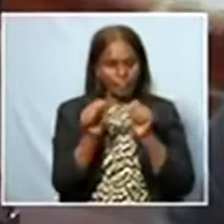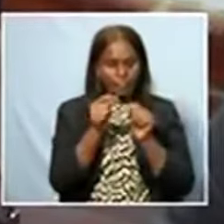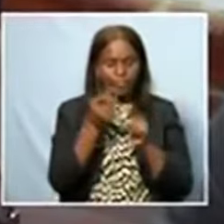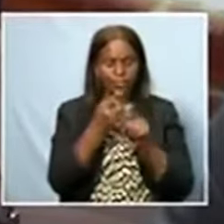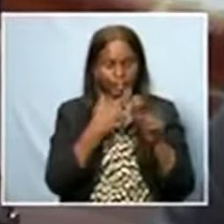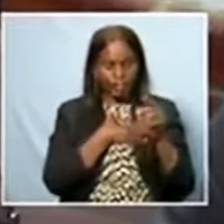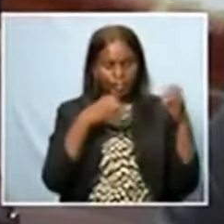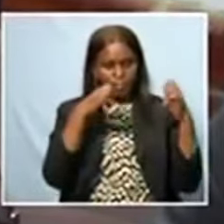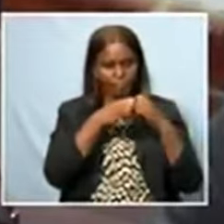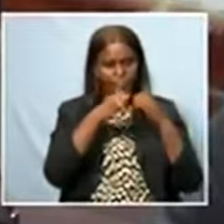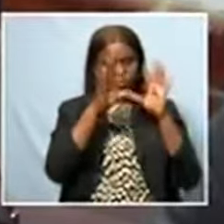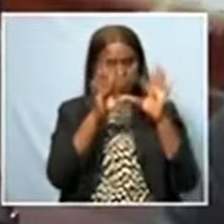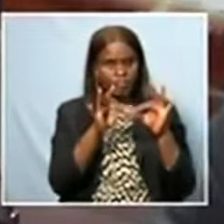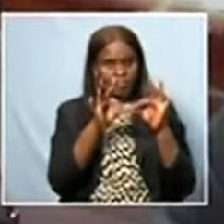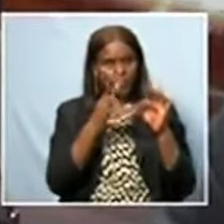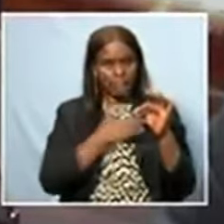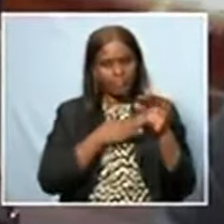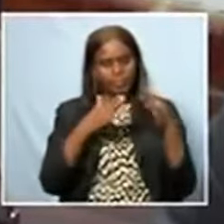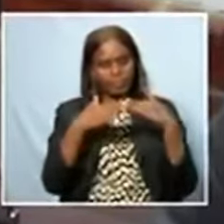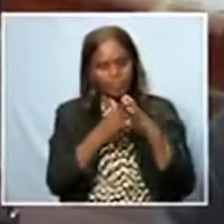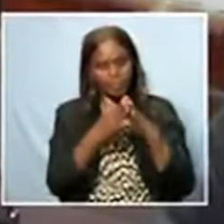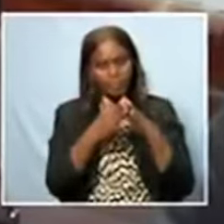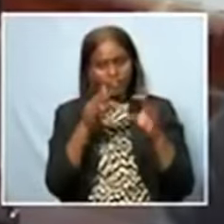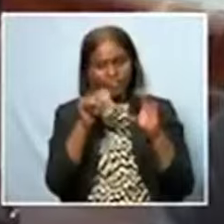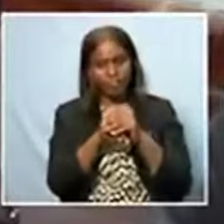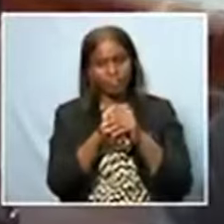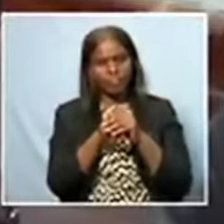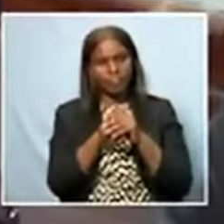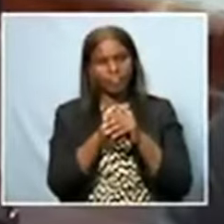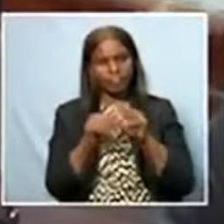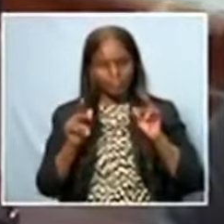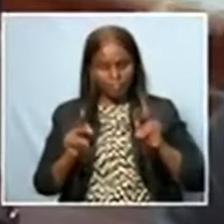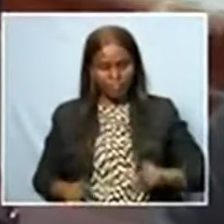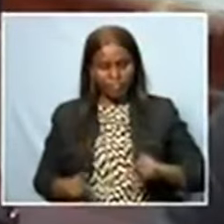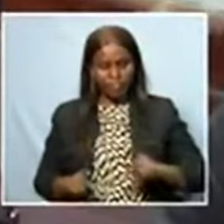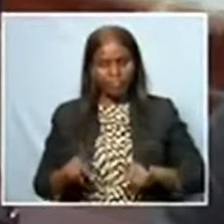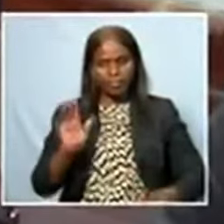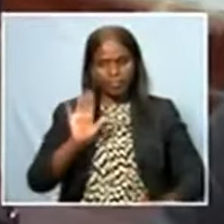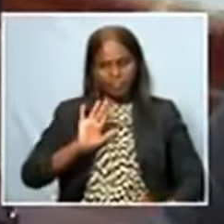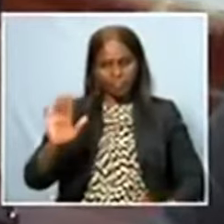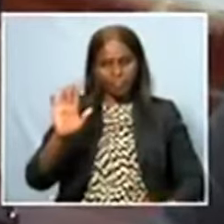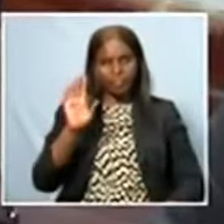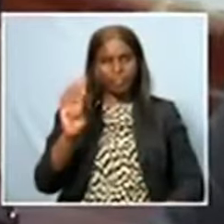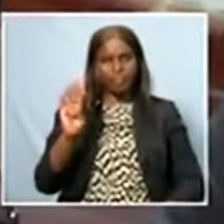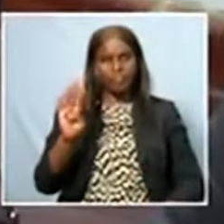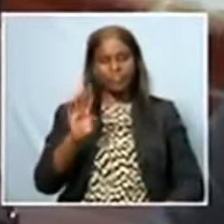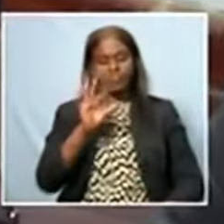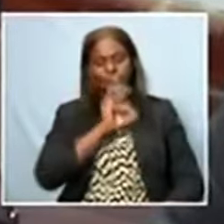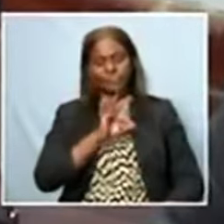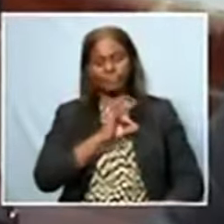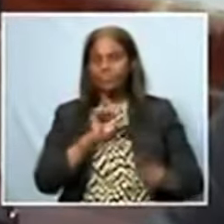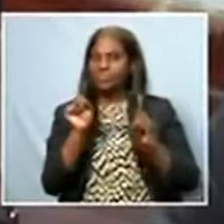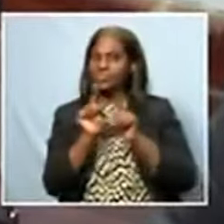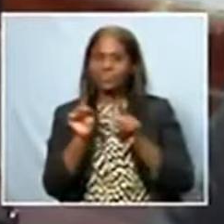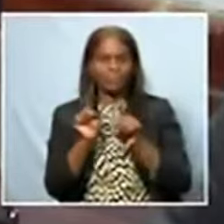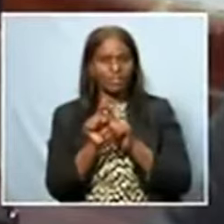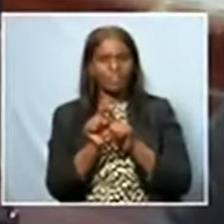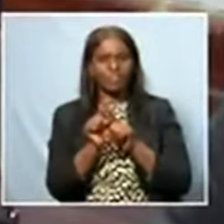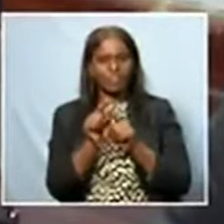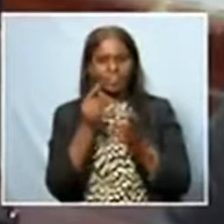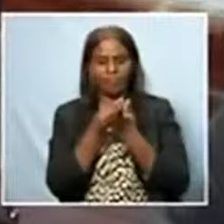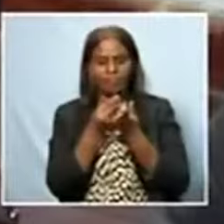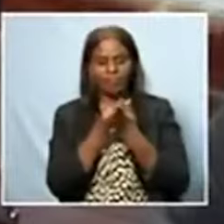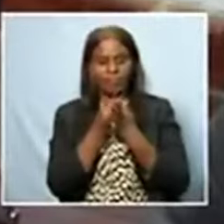bank account into my wallet, then to person B's wallet. It's the same stream of income,